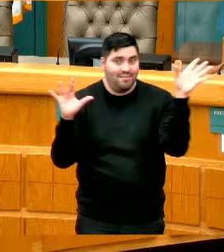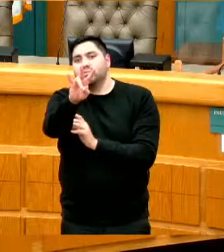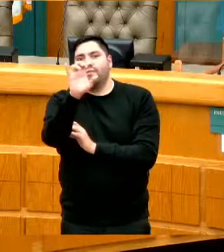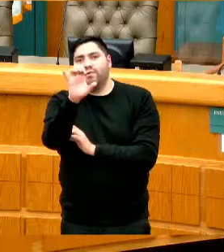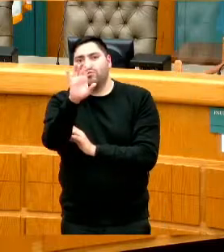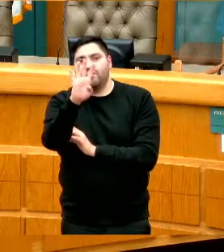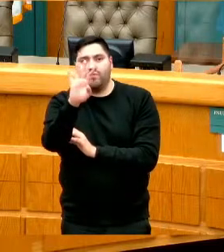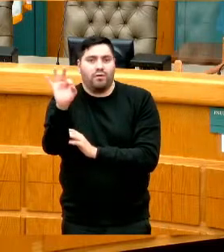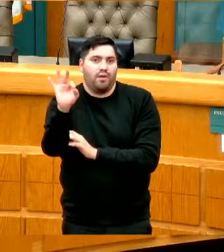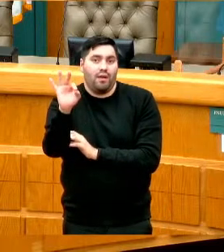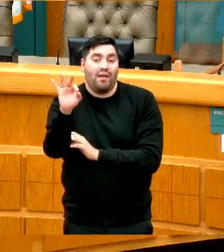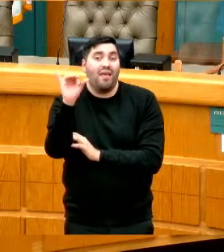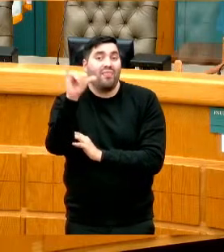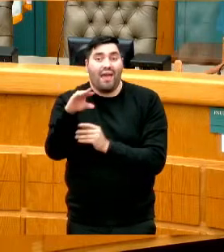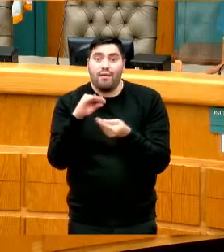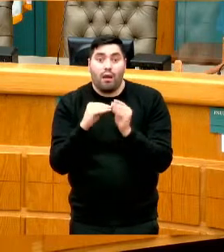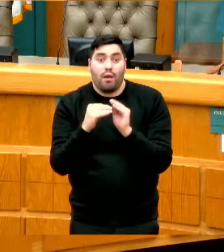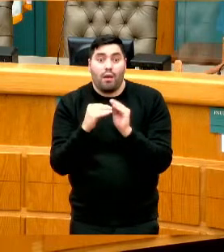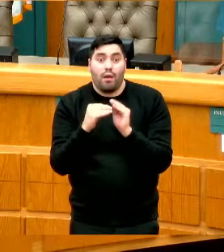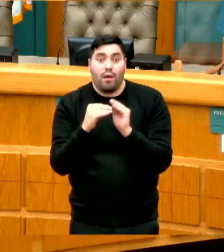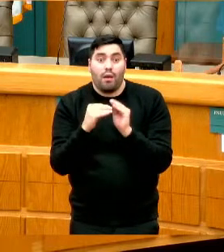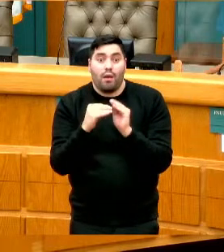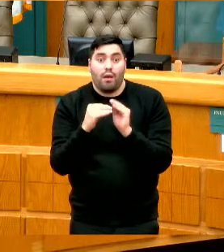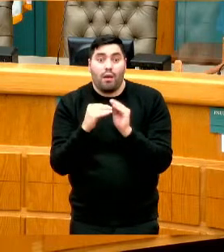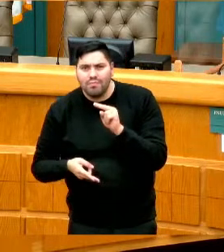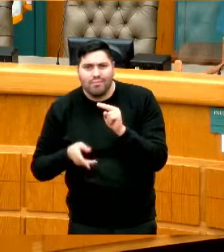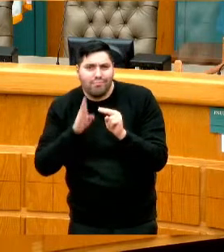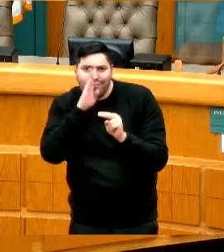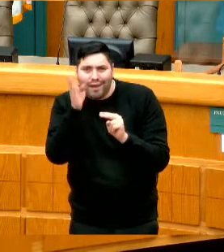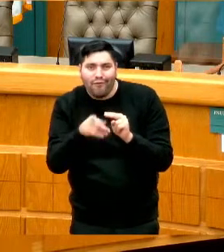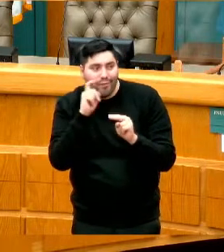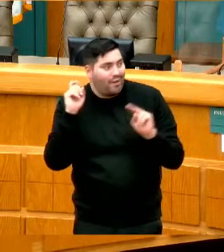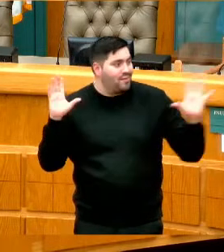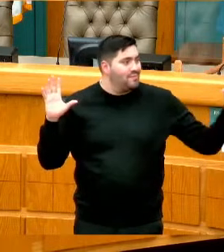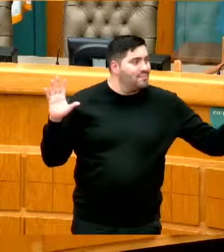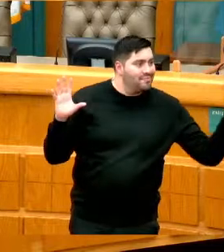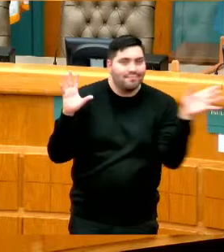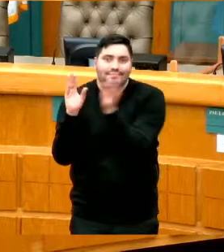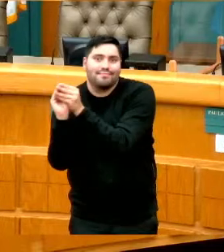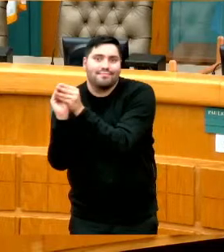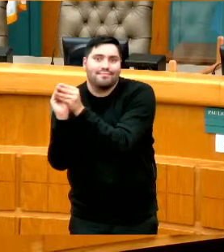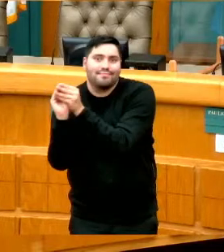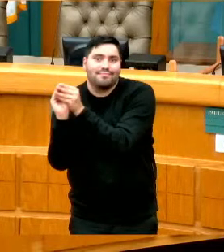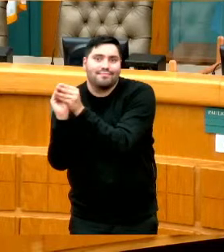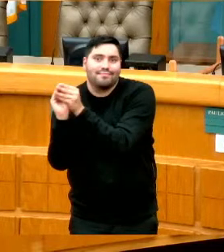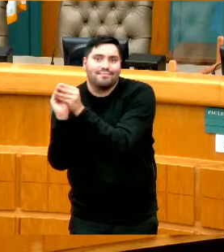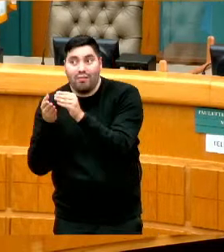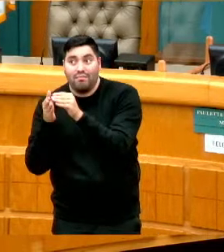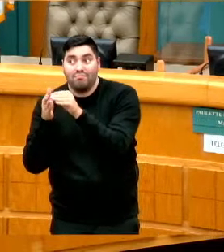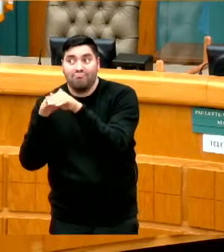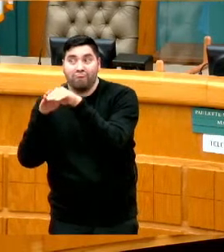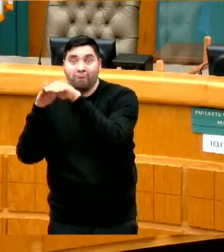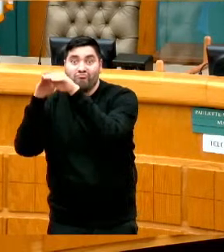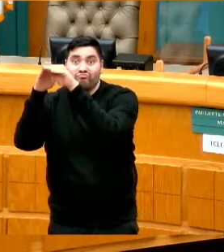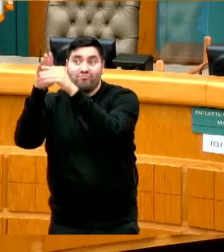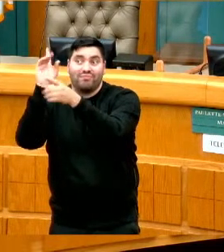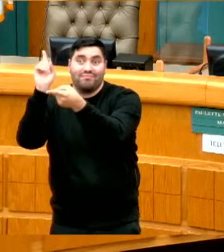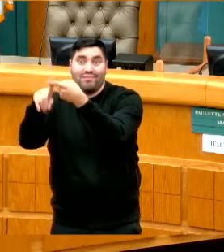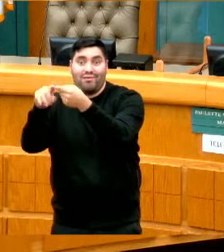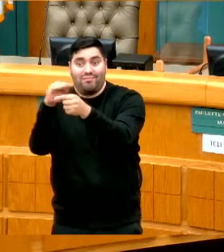749. This number will never go down because it's a cumulative figure, so it will continue to rise until this pandemic is behind